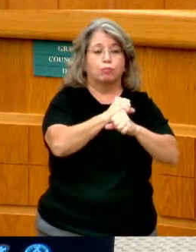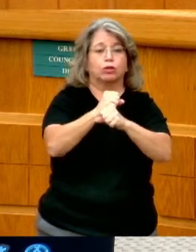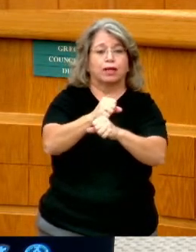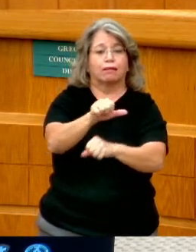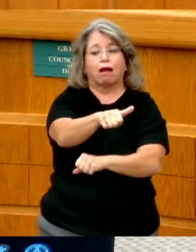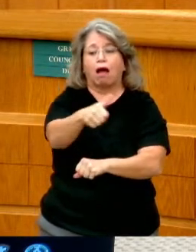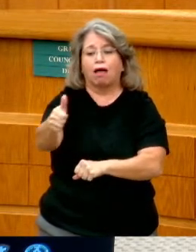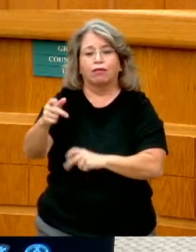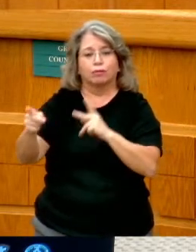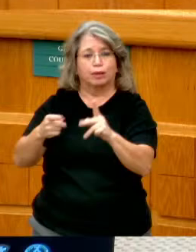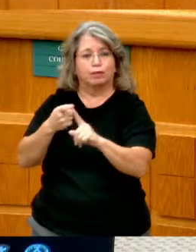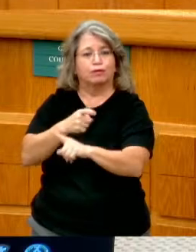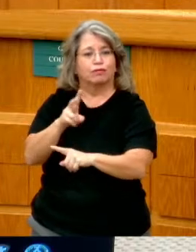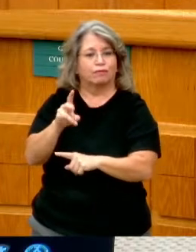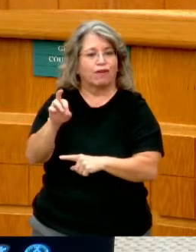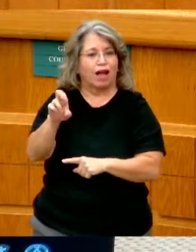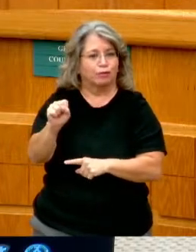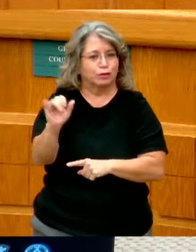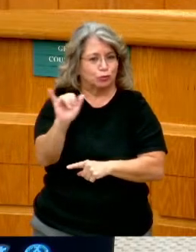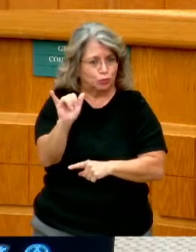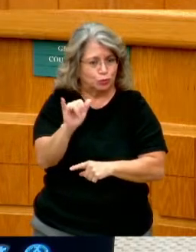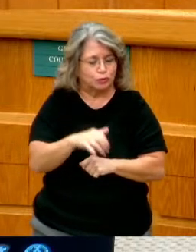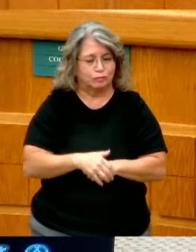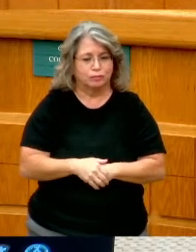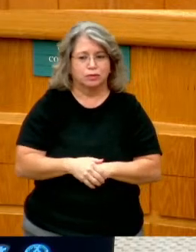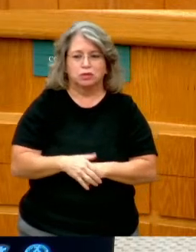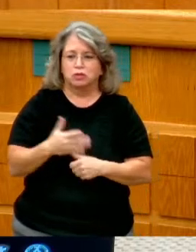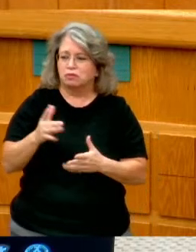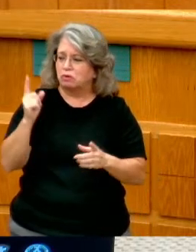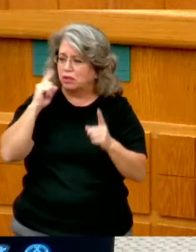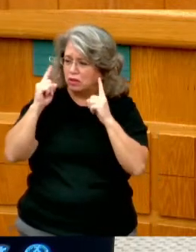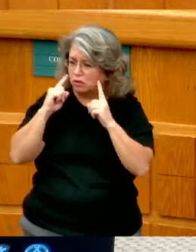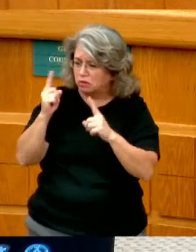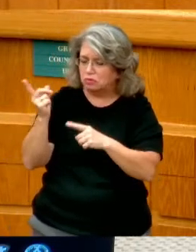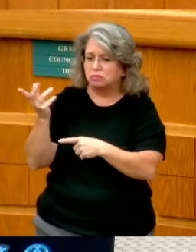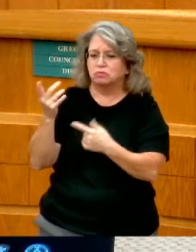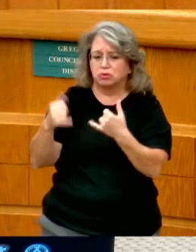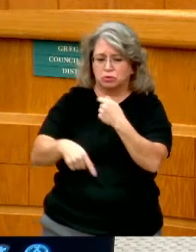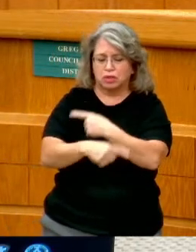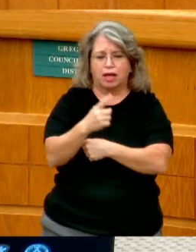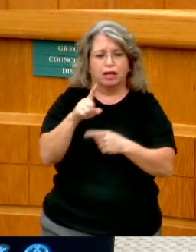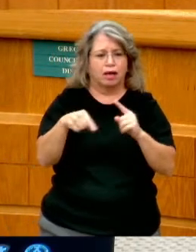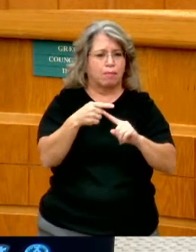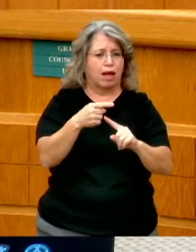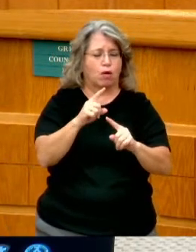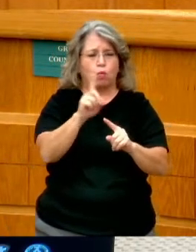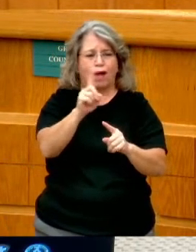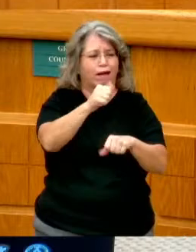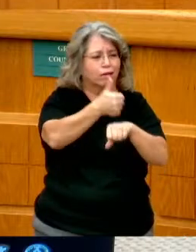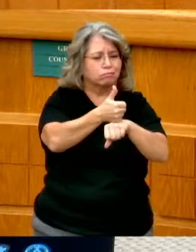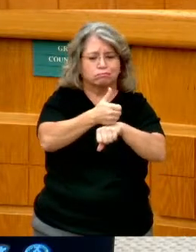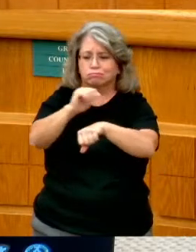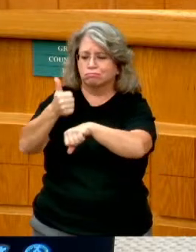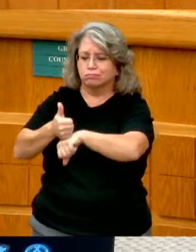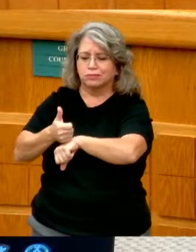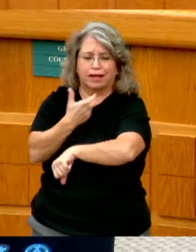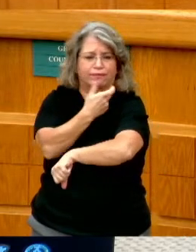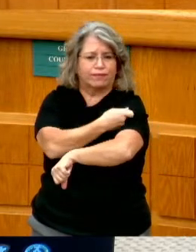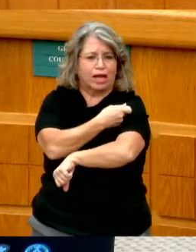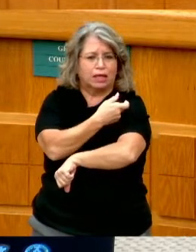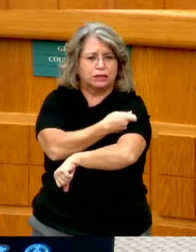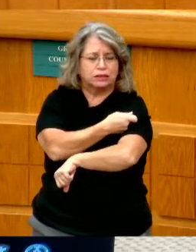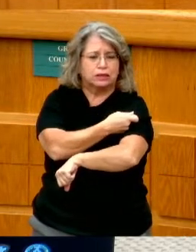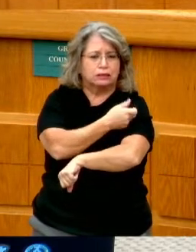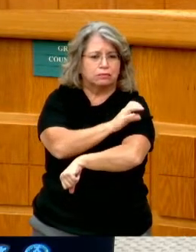yourself. You have heard from others here today about vaccinations, the different locations, and the times. And